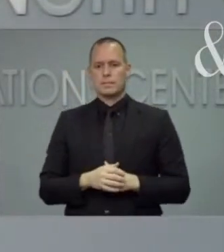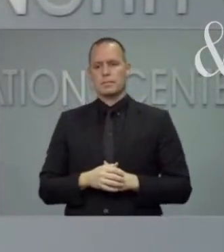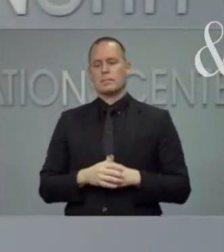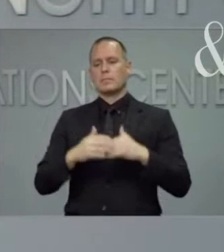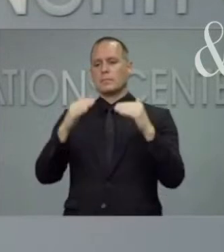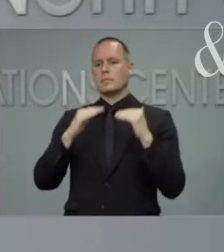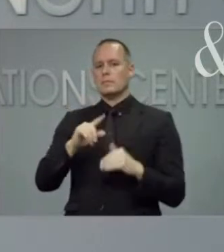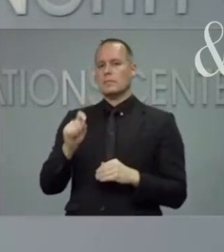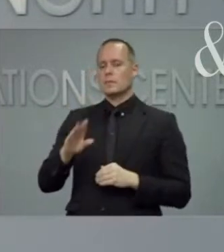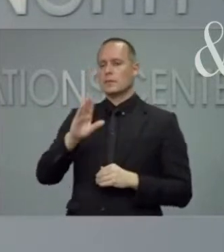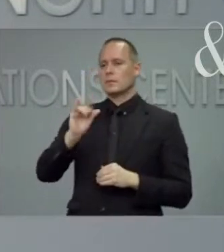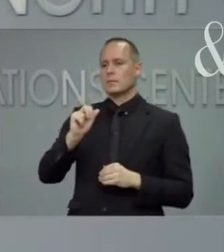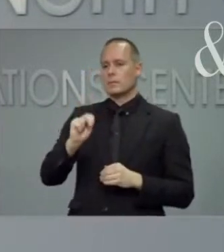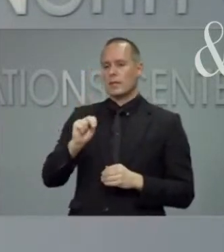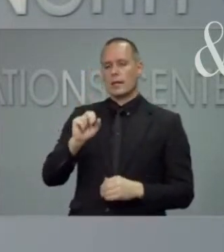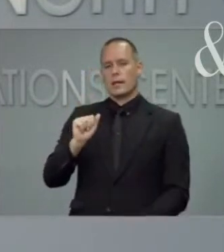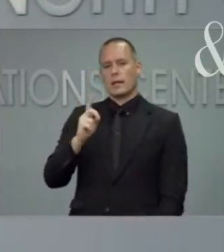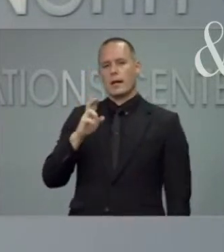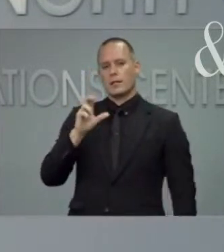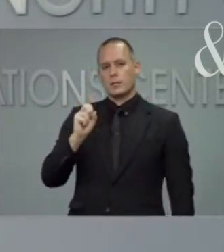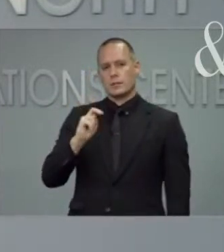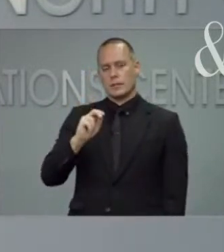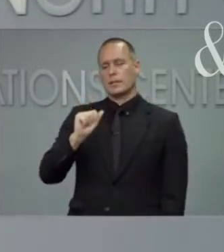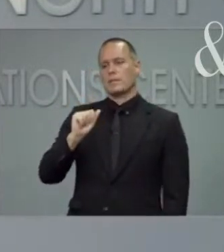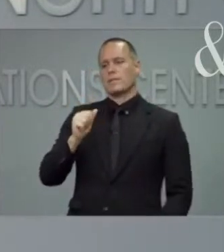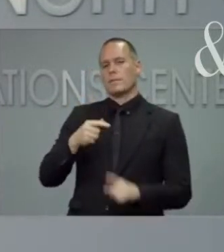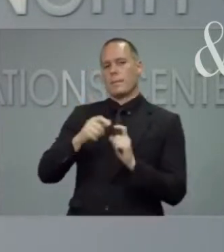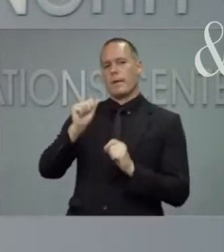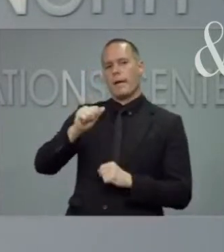Our next question is from Brian Anderson with the Associated Press.